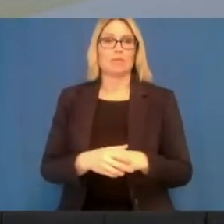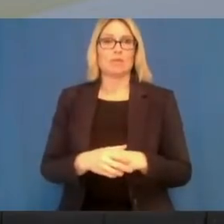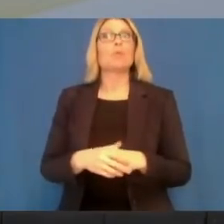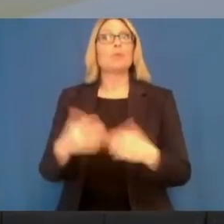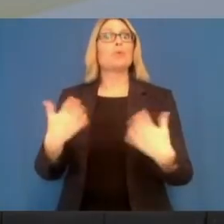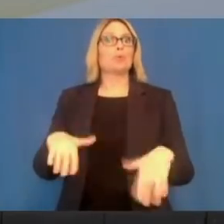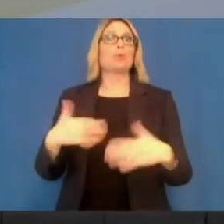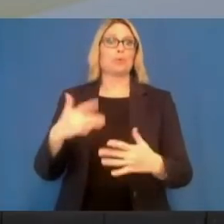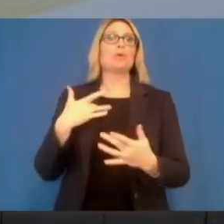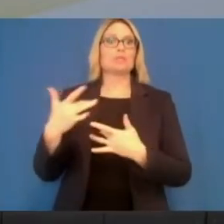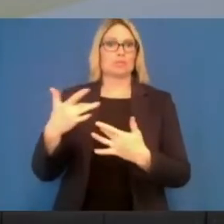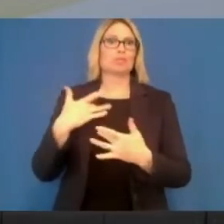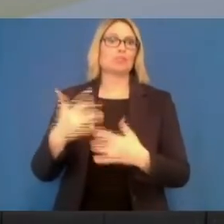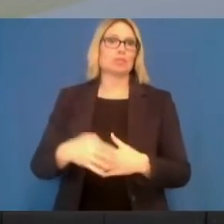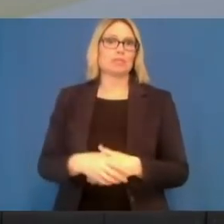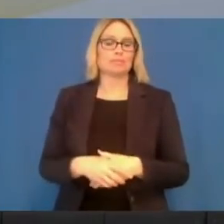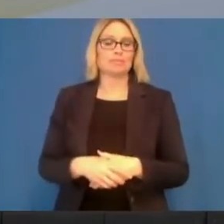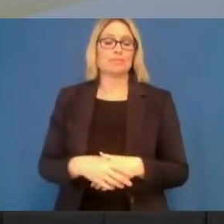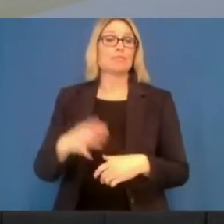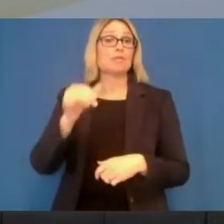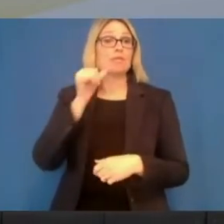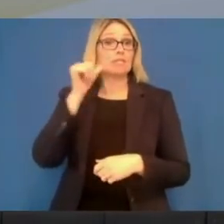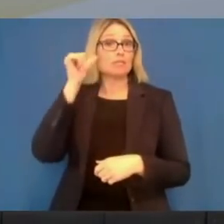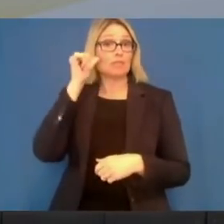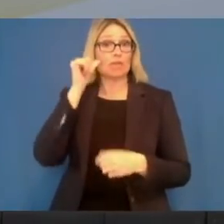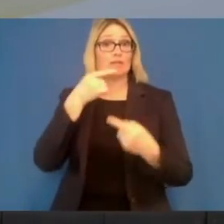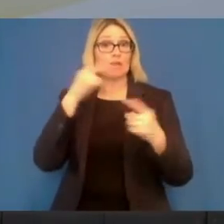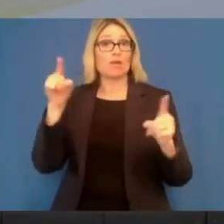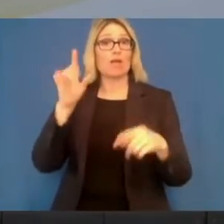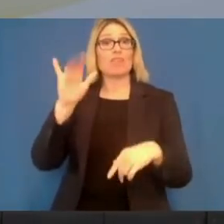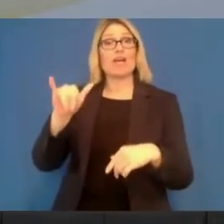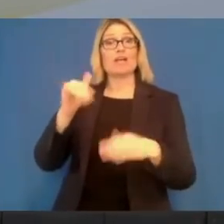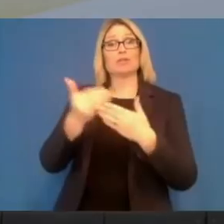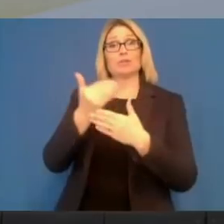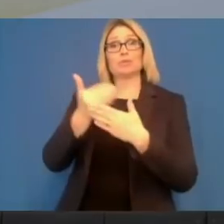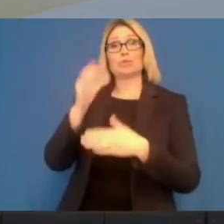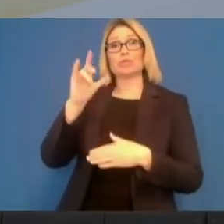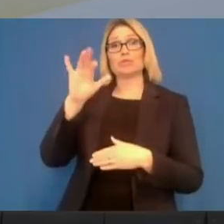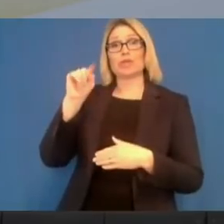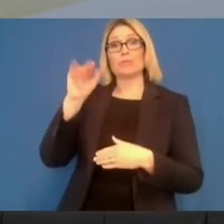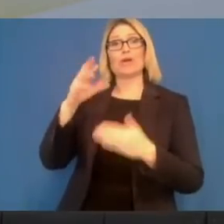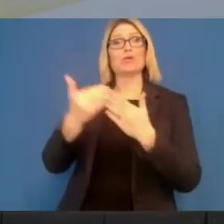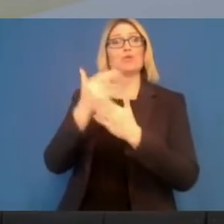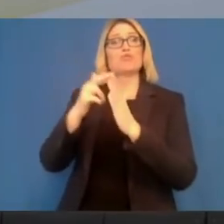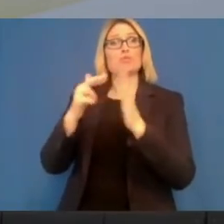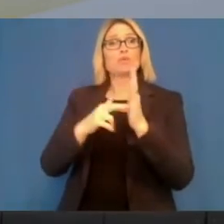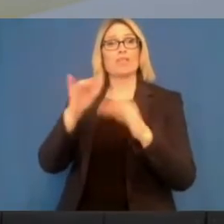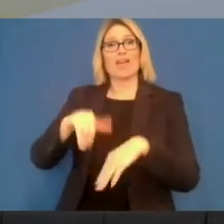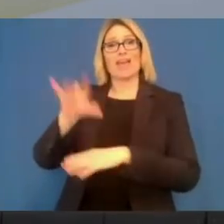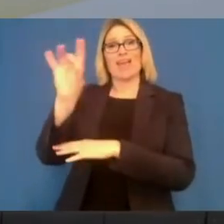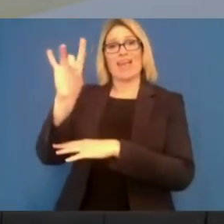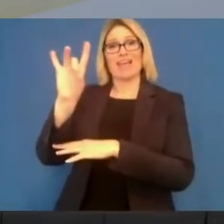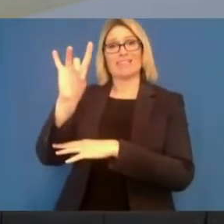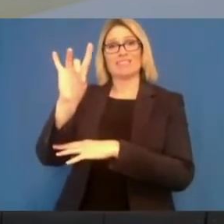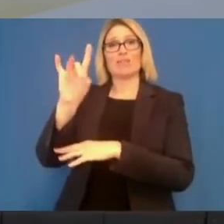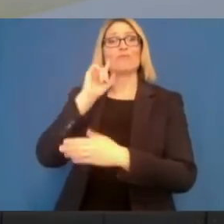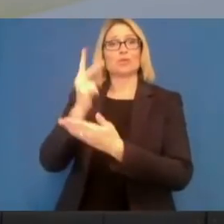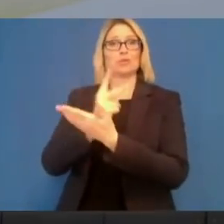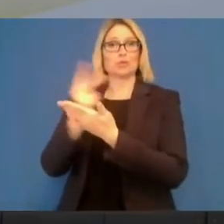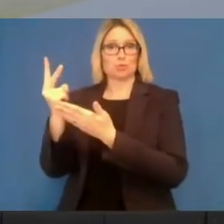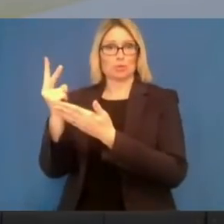concerned. Yesterday, we announced circuit breaker measures effective this morning at 8 a.m. for a 2-week